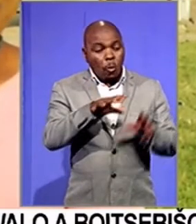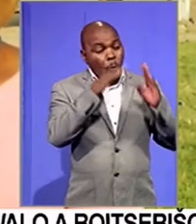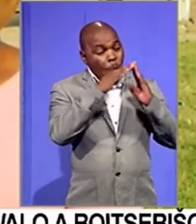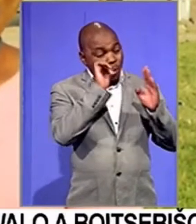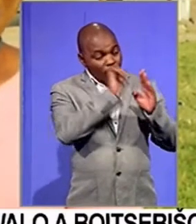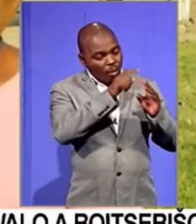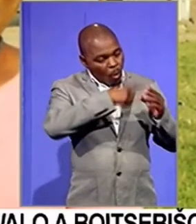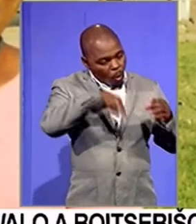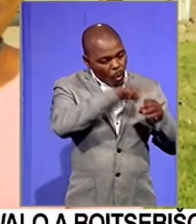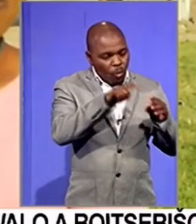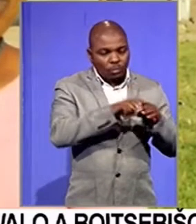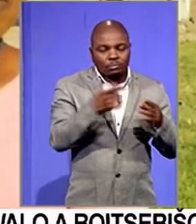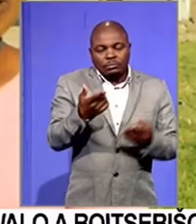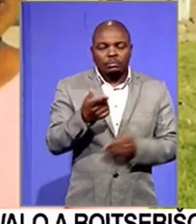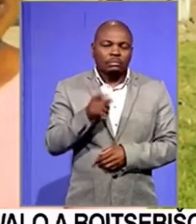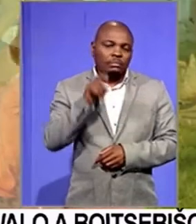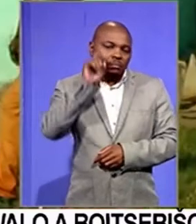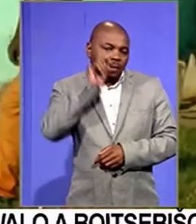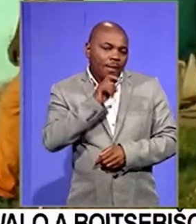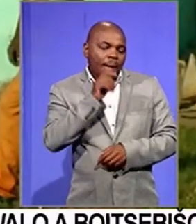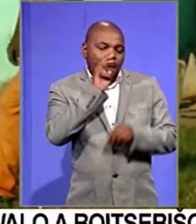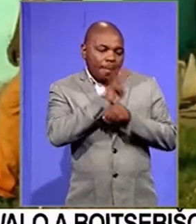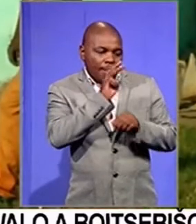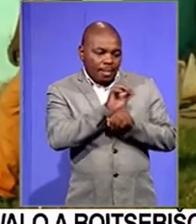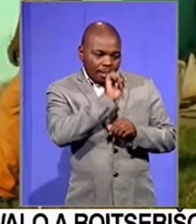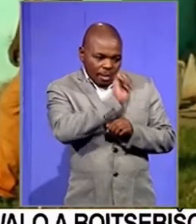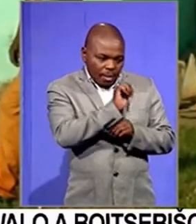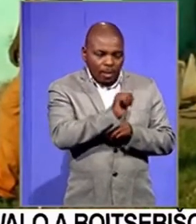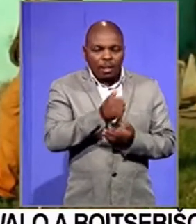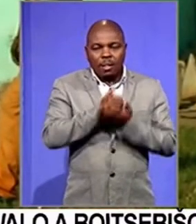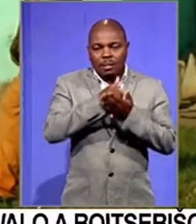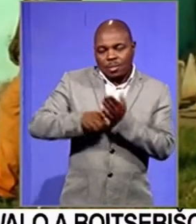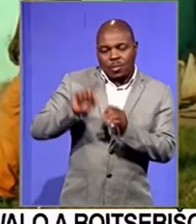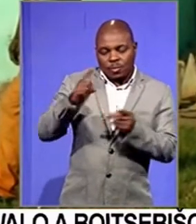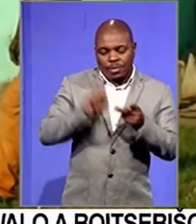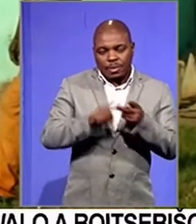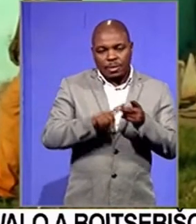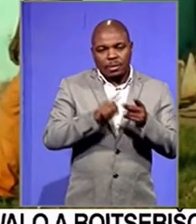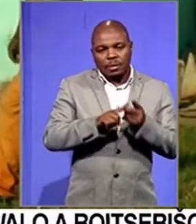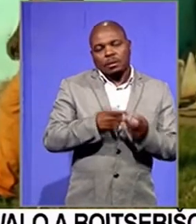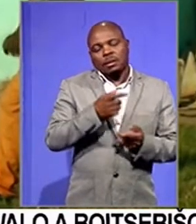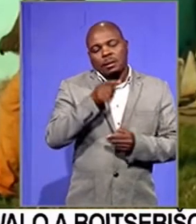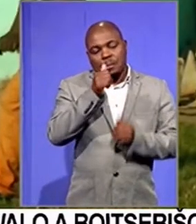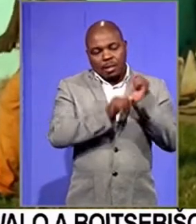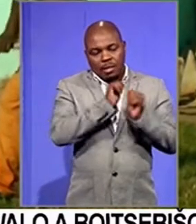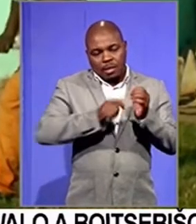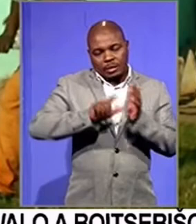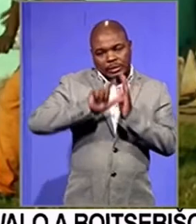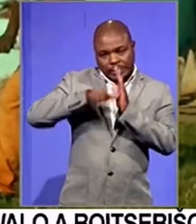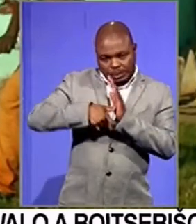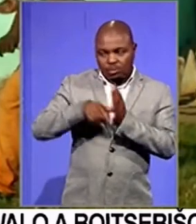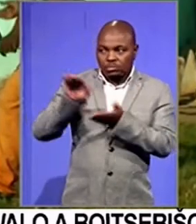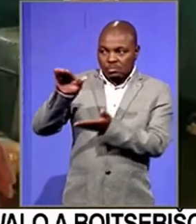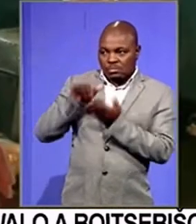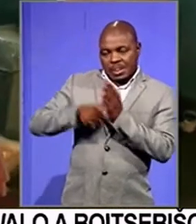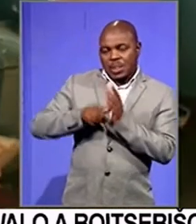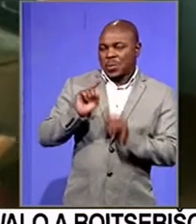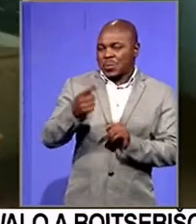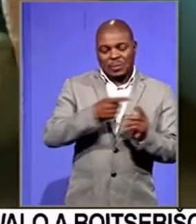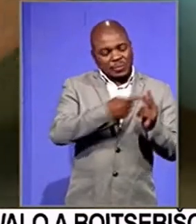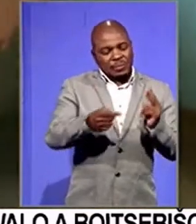iphediša ka tšhelete ya botsofadi ya mmagwe le a kgaetšedi ya go ya bogole. Modu wa bothata jwa bona